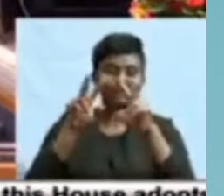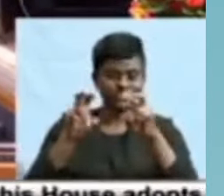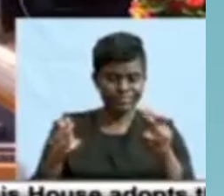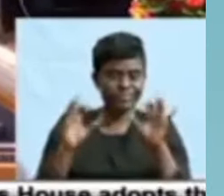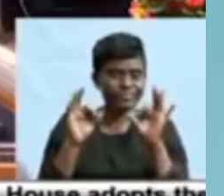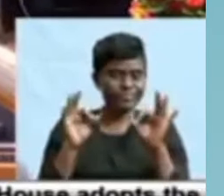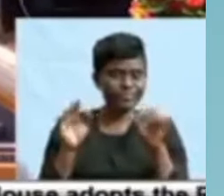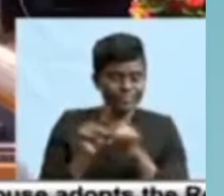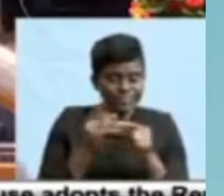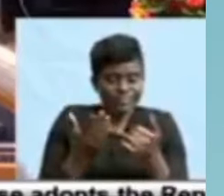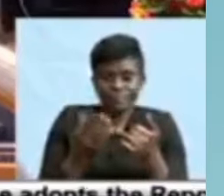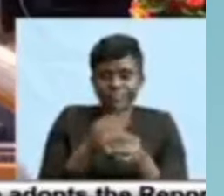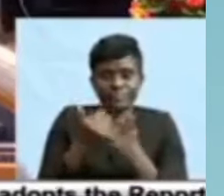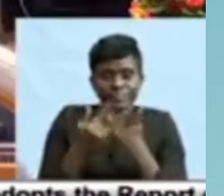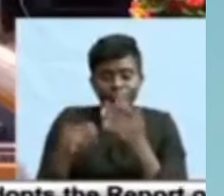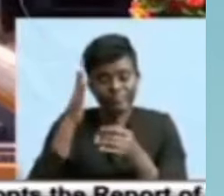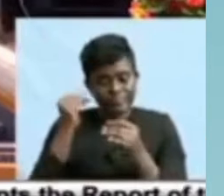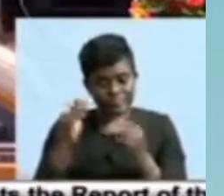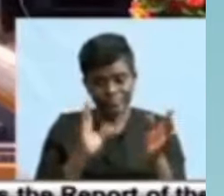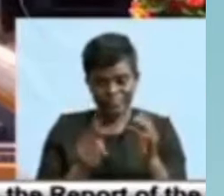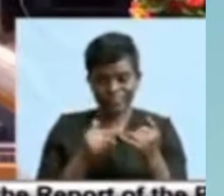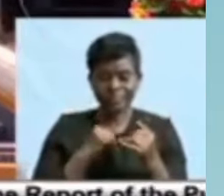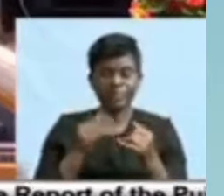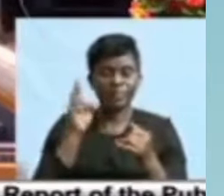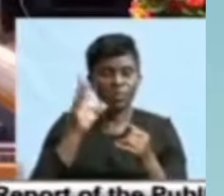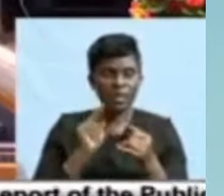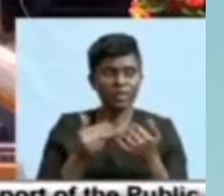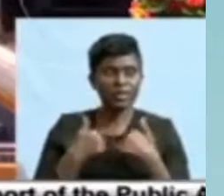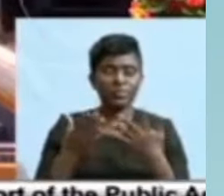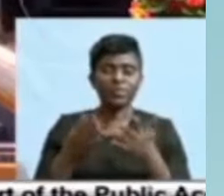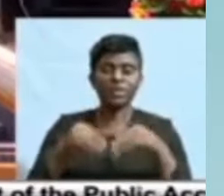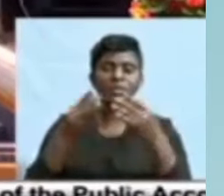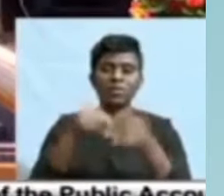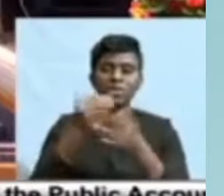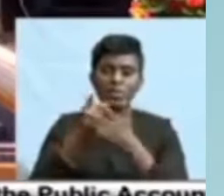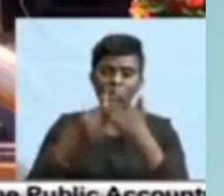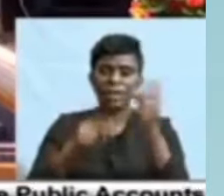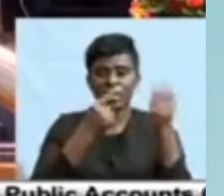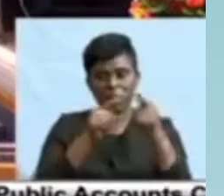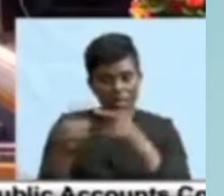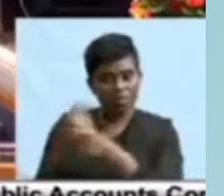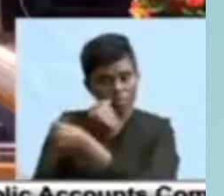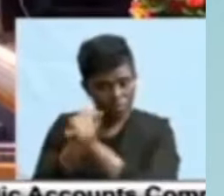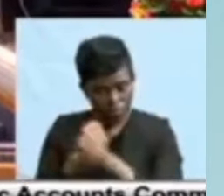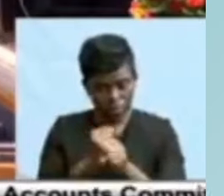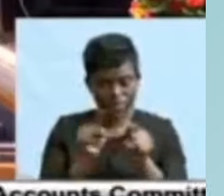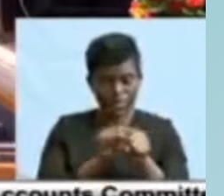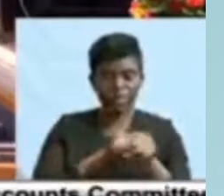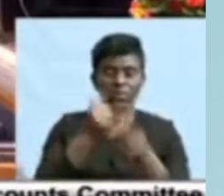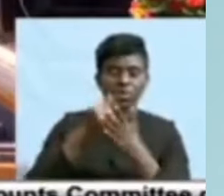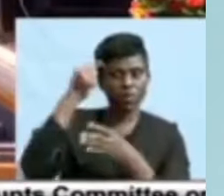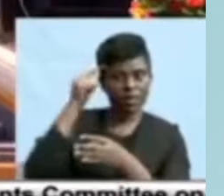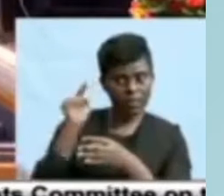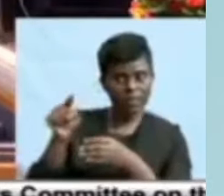verifiable. The purpose why we are here is to provide alternative solutions to the